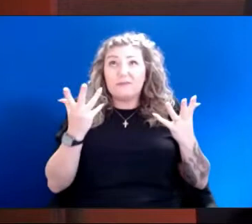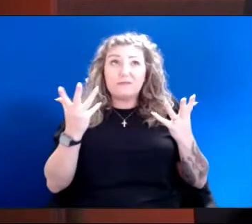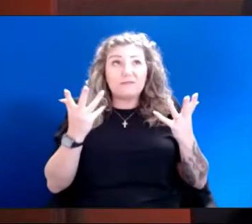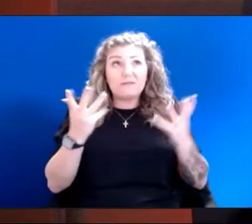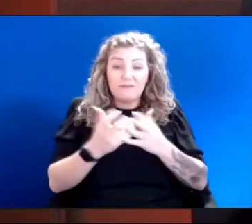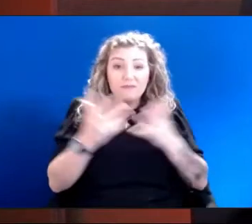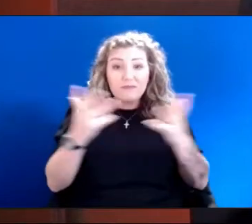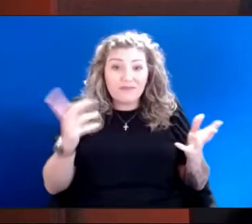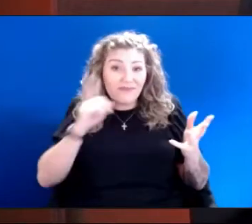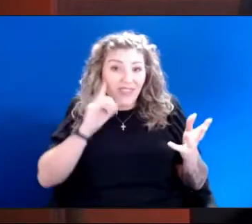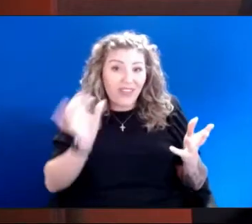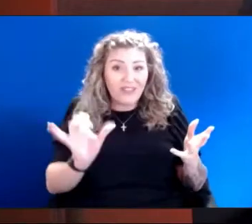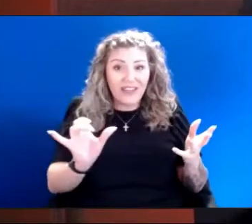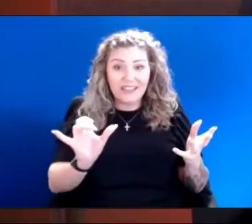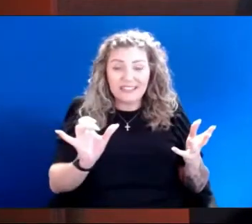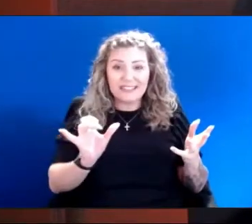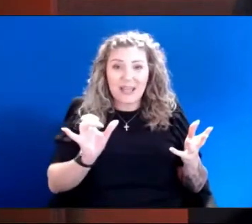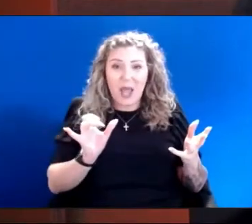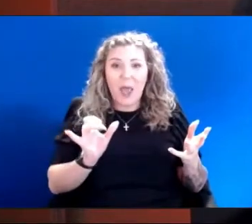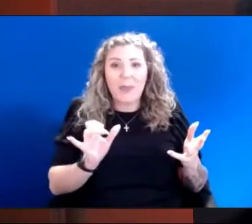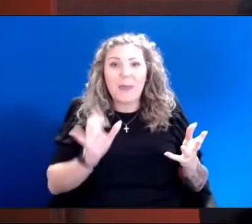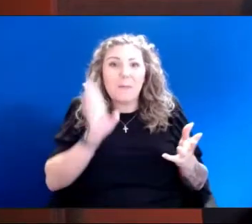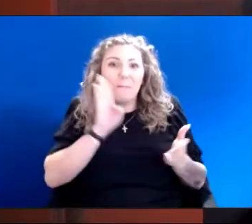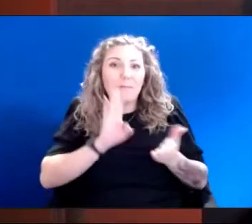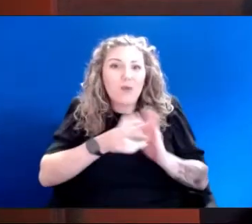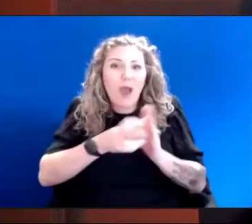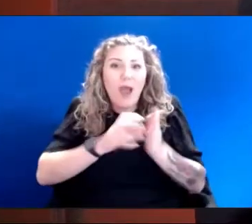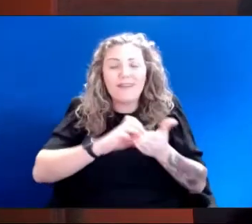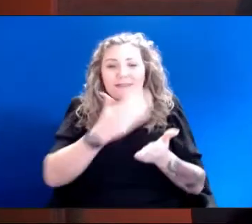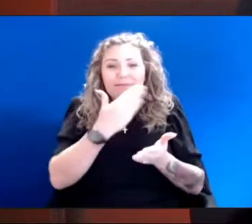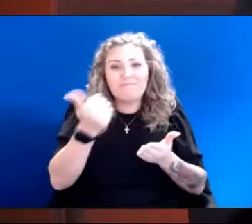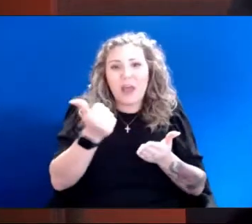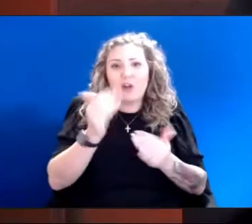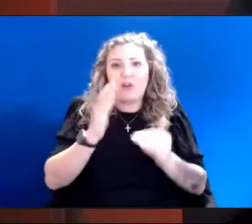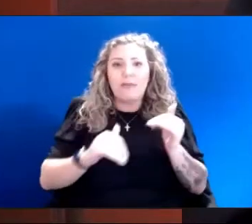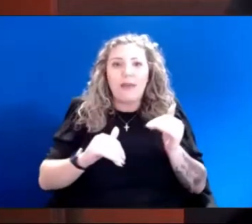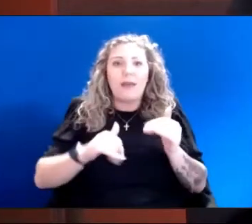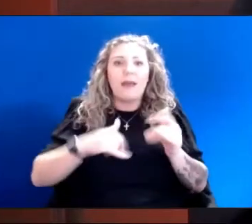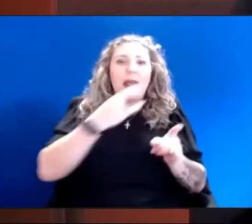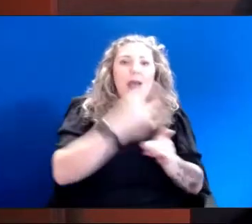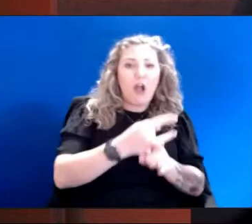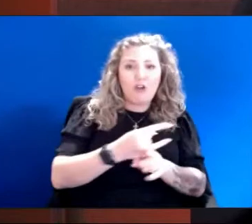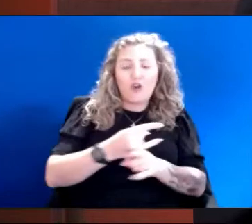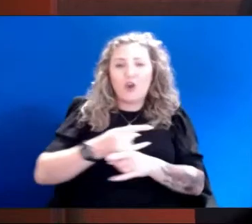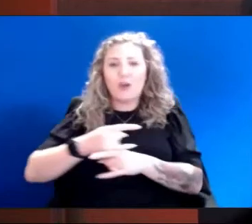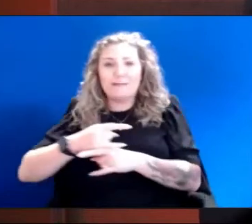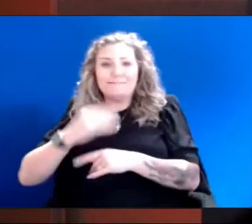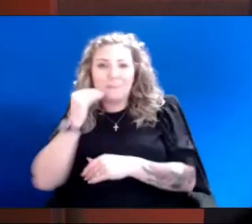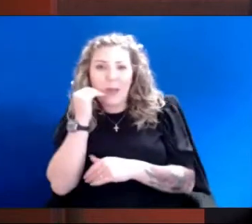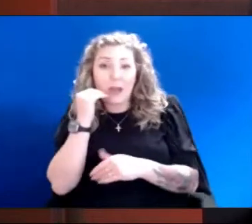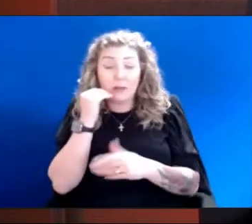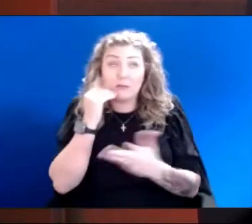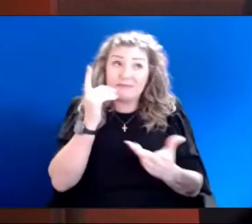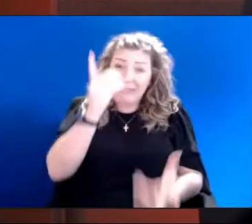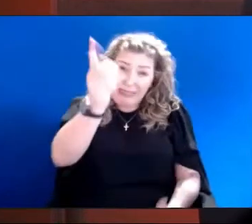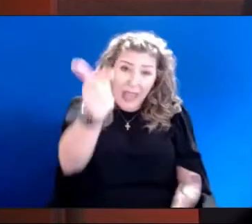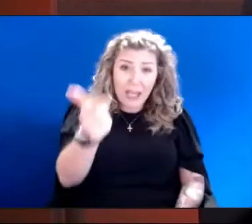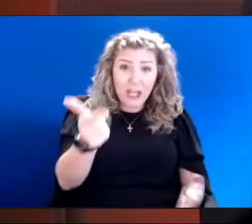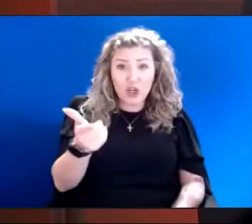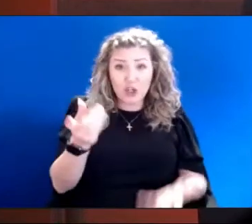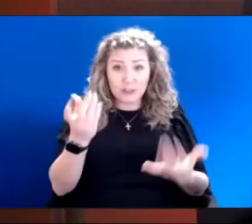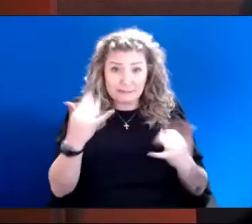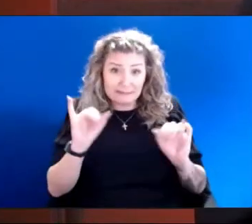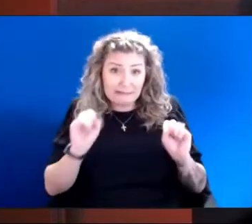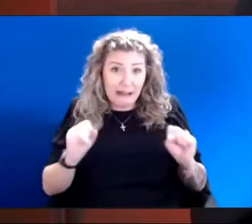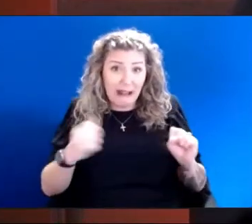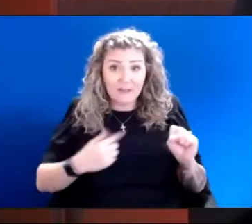sounds like a brownie is a better choice than alcohol or tobacco, which it is, down the road it can still have deleterious effects on your health